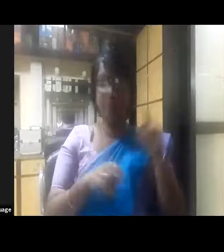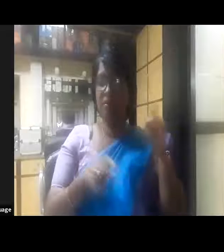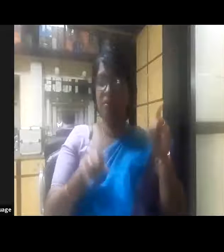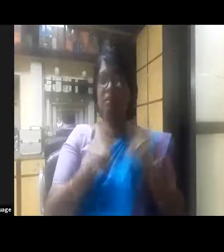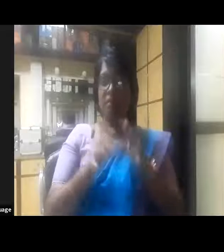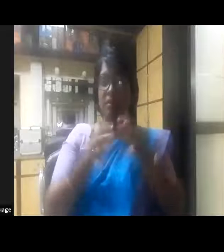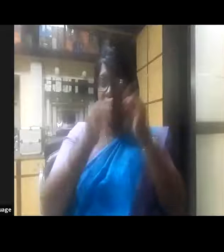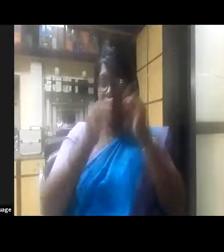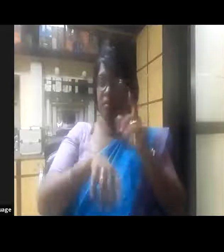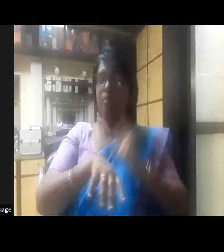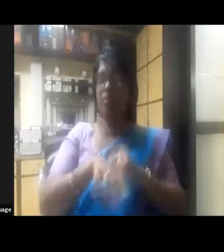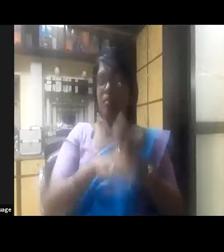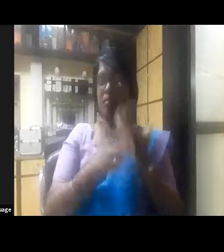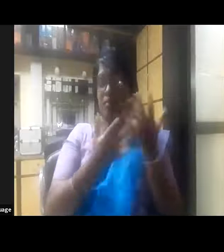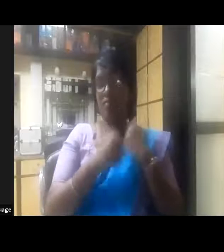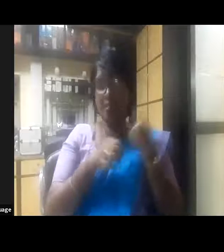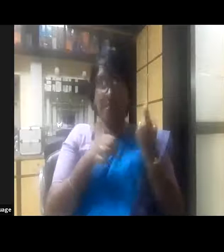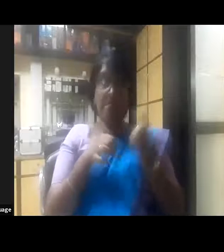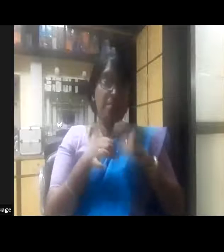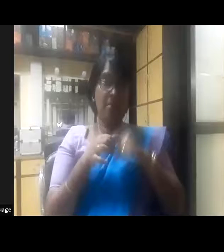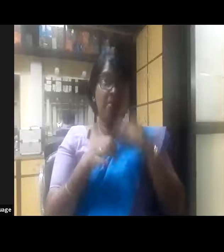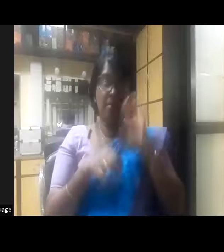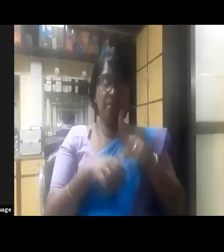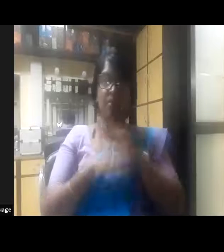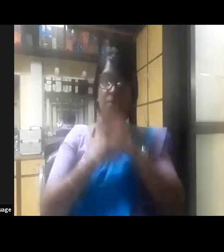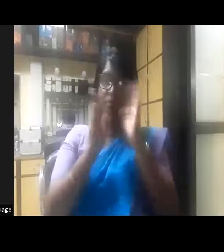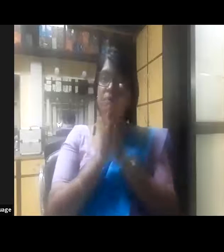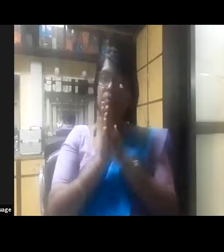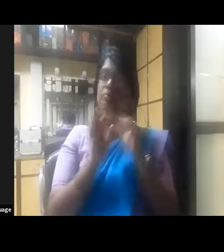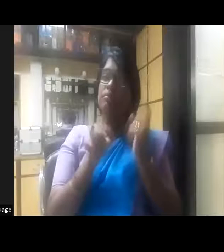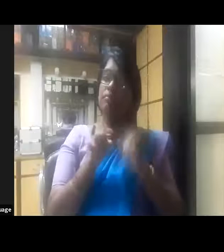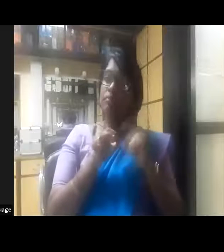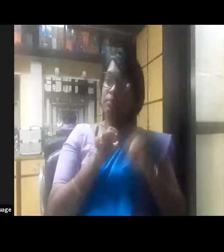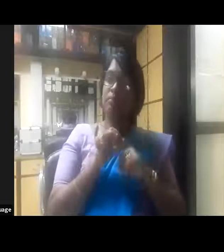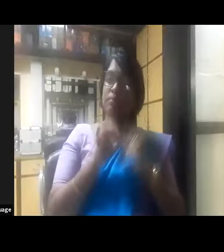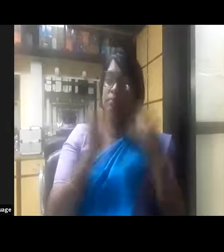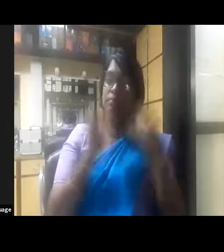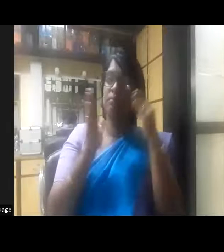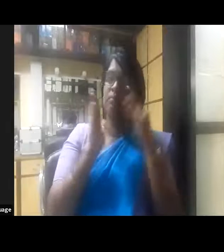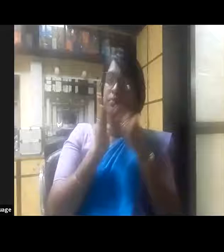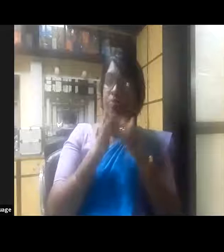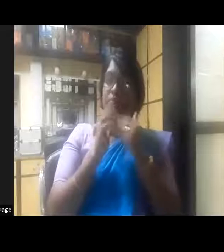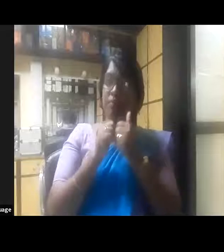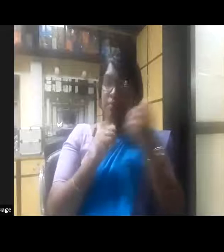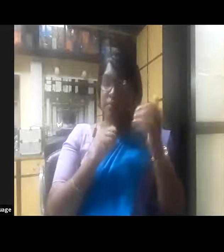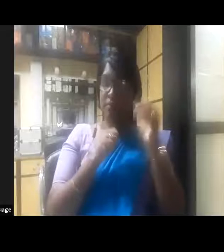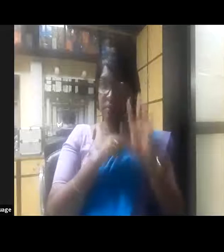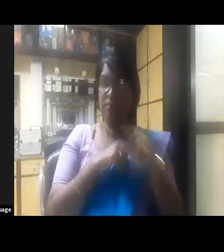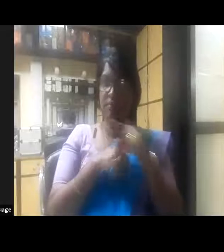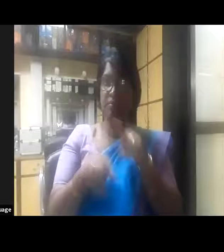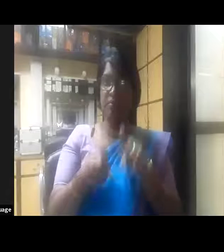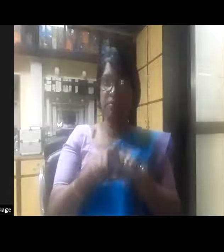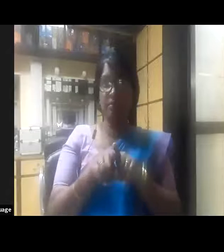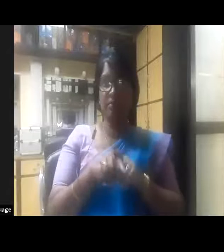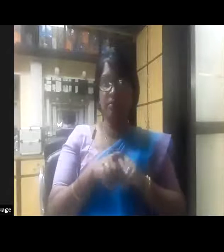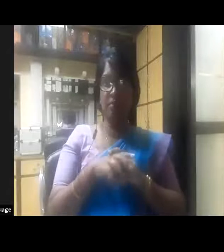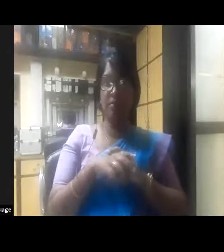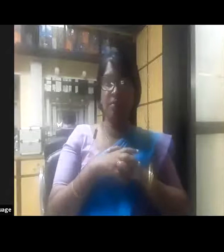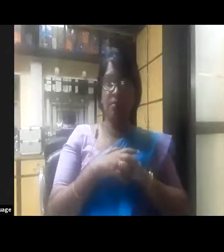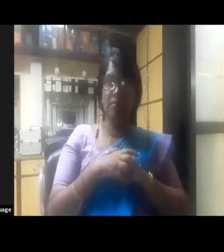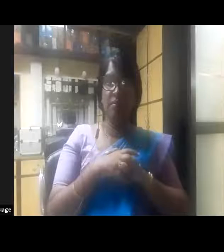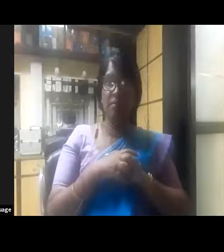This issue was further exacerbated as the freight cost escalated by 4 and 5